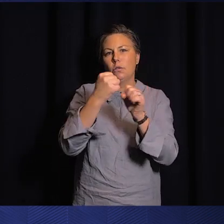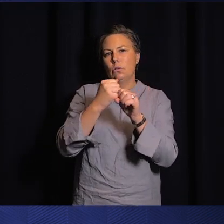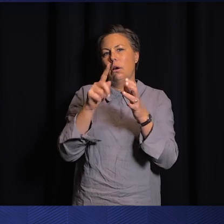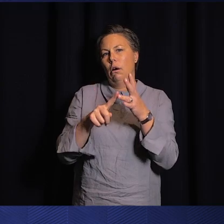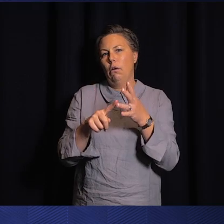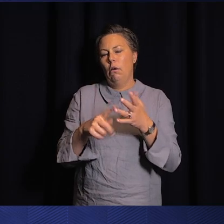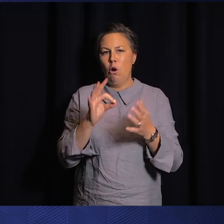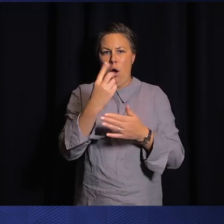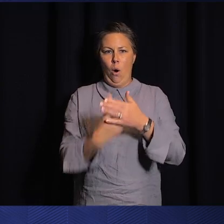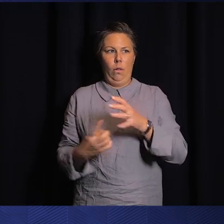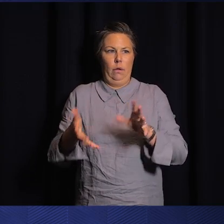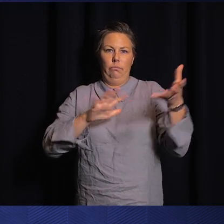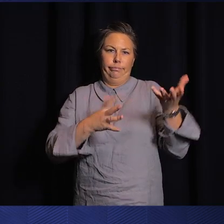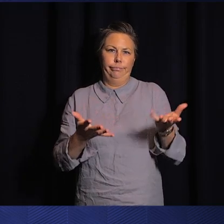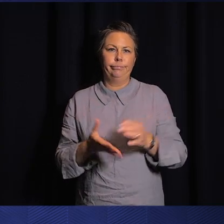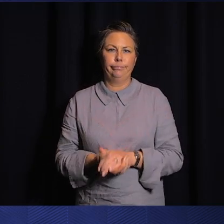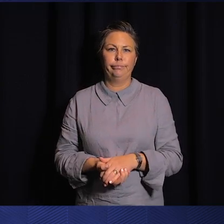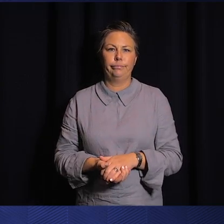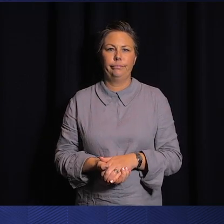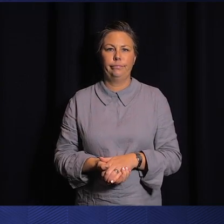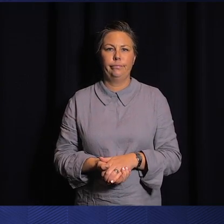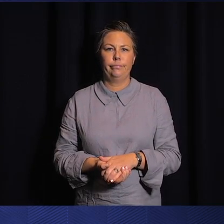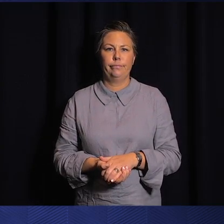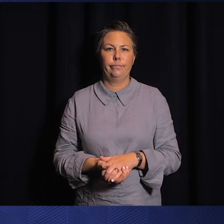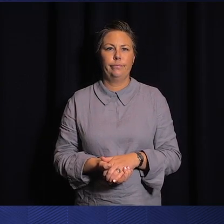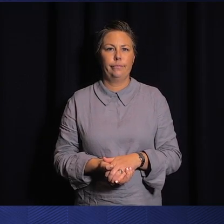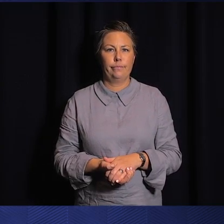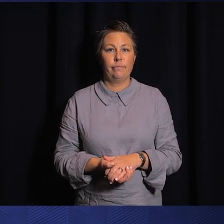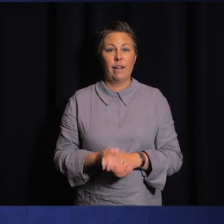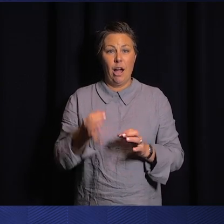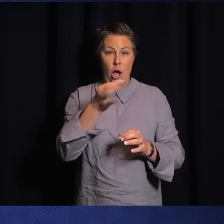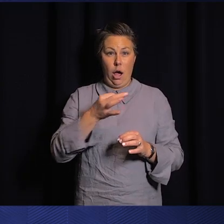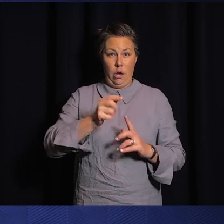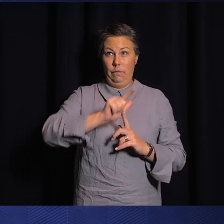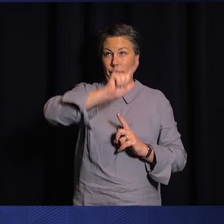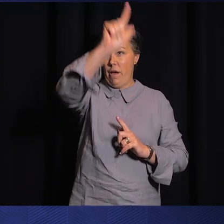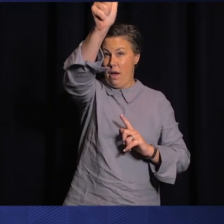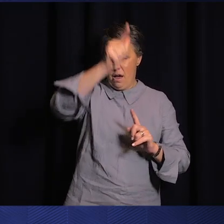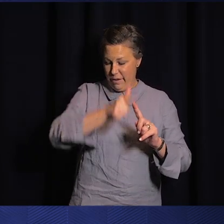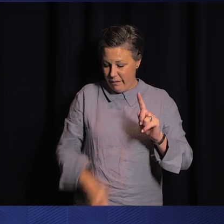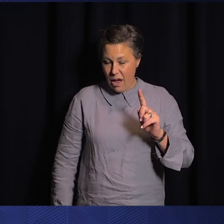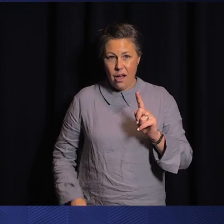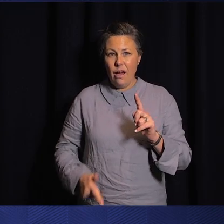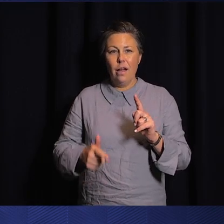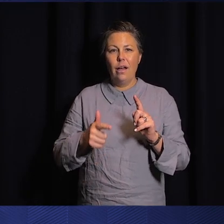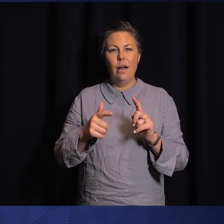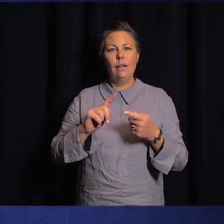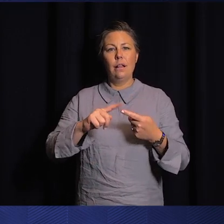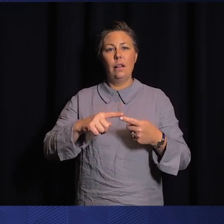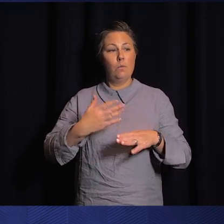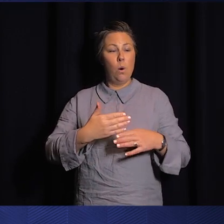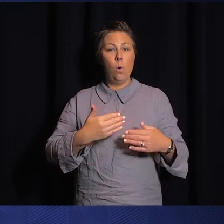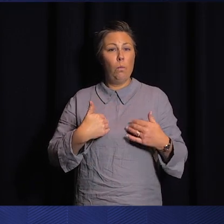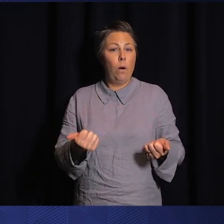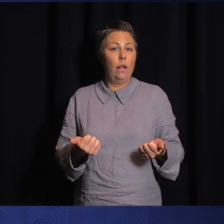So despite the remoteness of the islands, I think the structure is working very